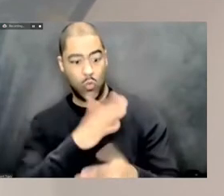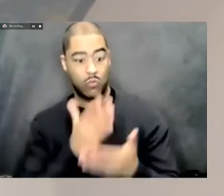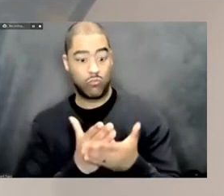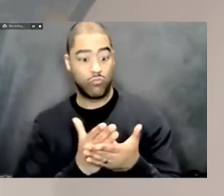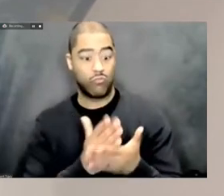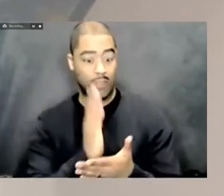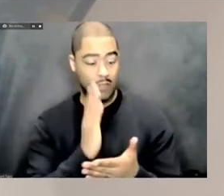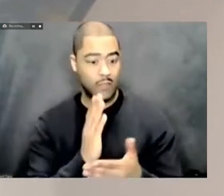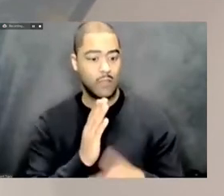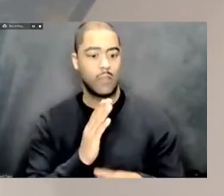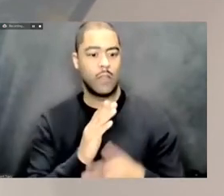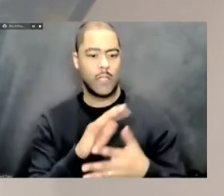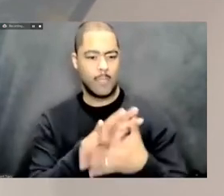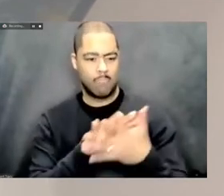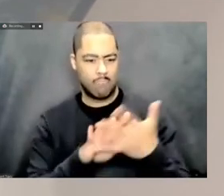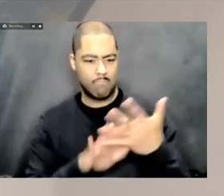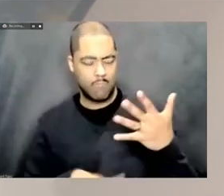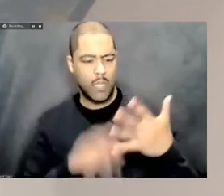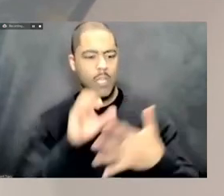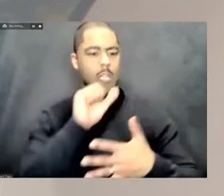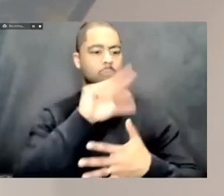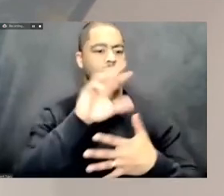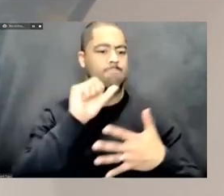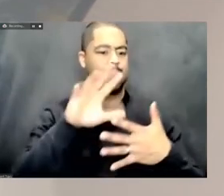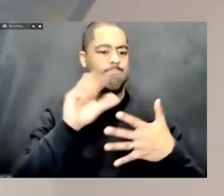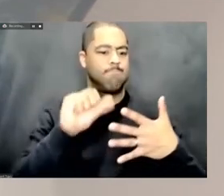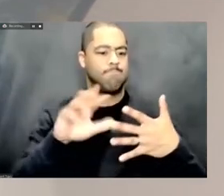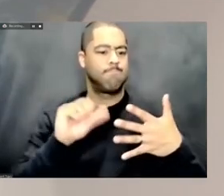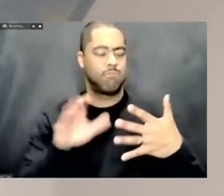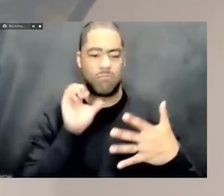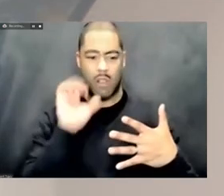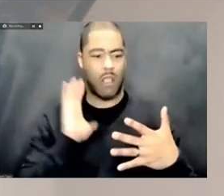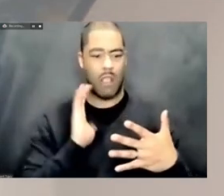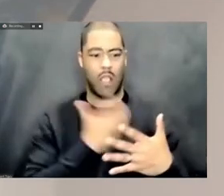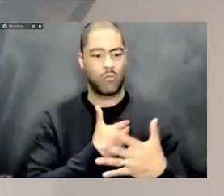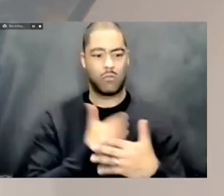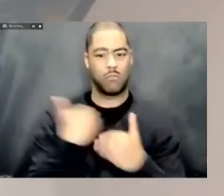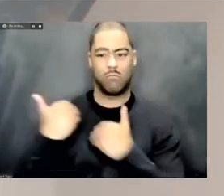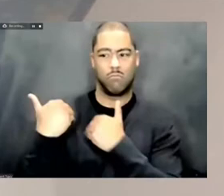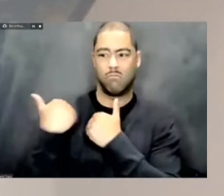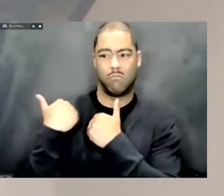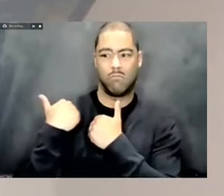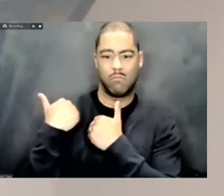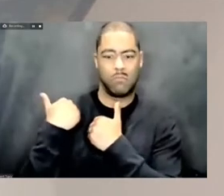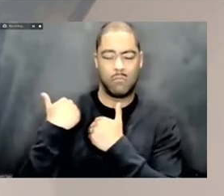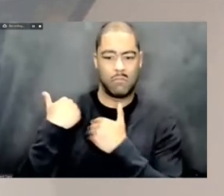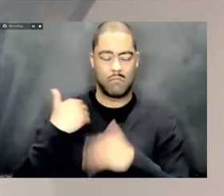Step aside, please, while our officer inspects your bad attitude. You have no